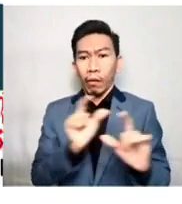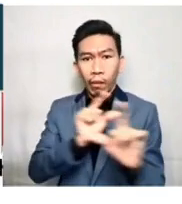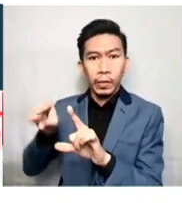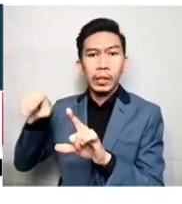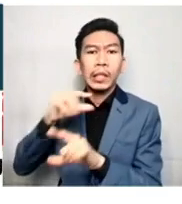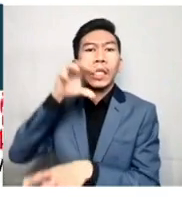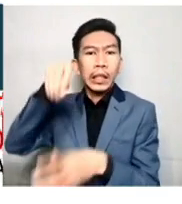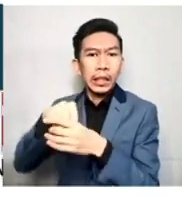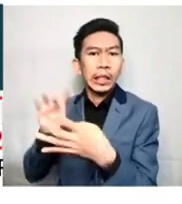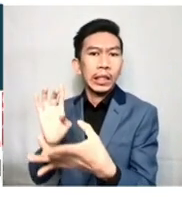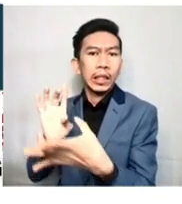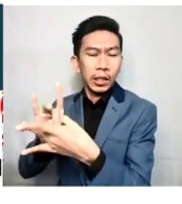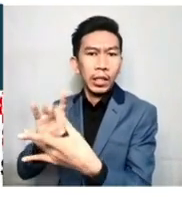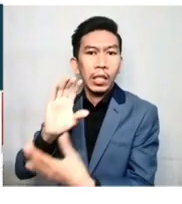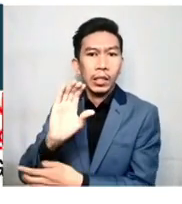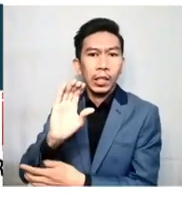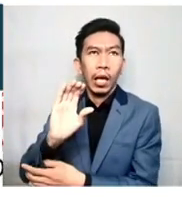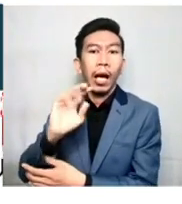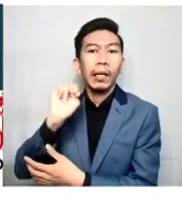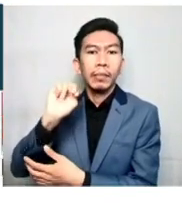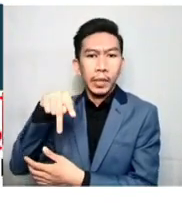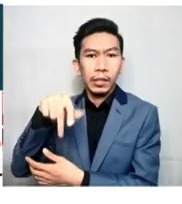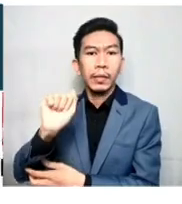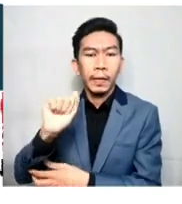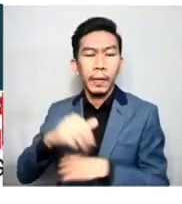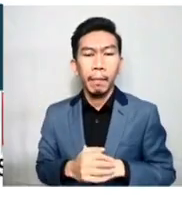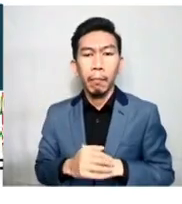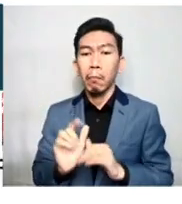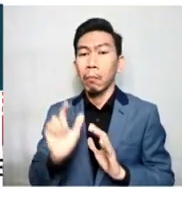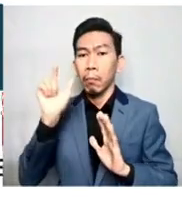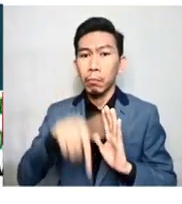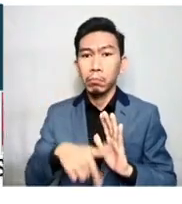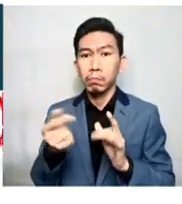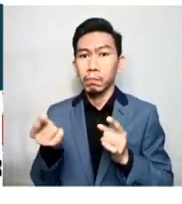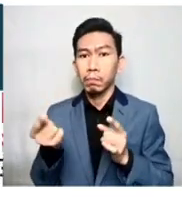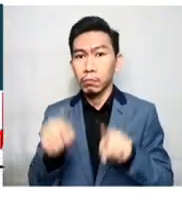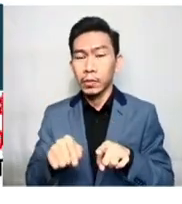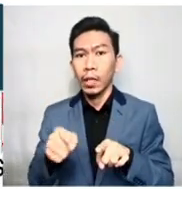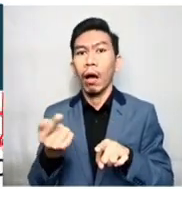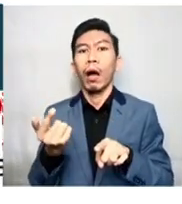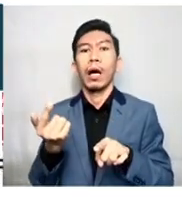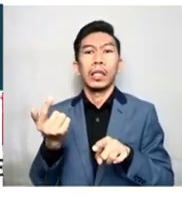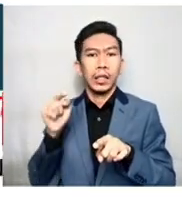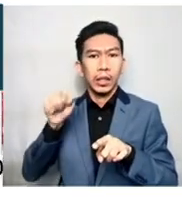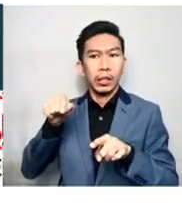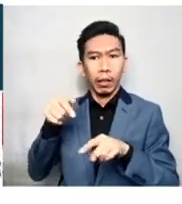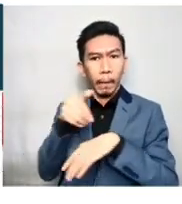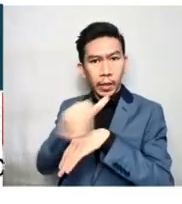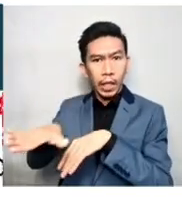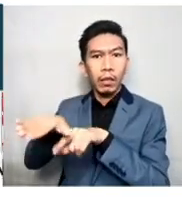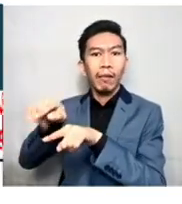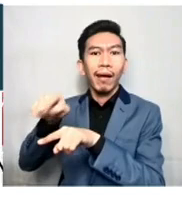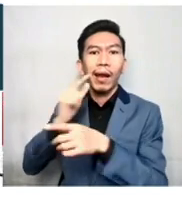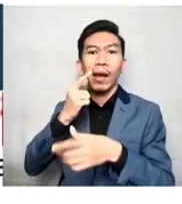Army. And then all of a sudden, a warrant of arrest came out to him. So he was actually